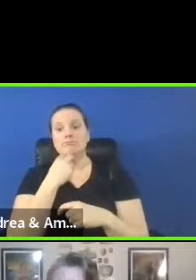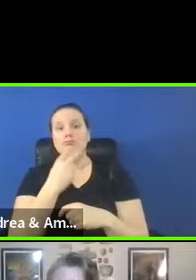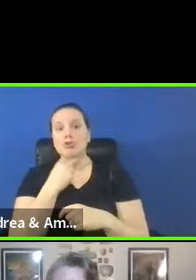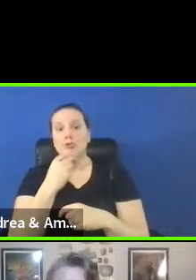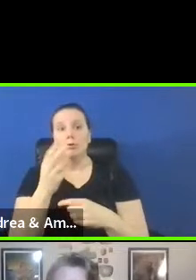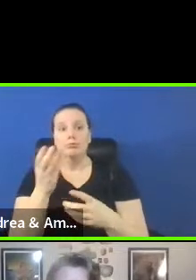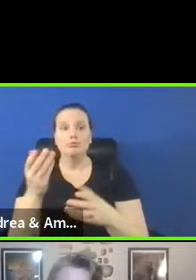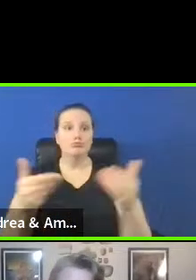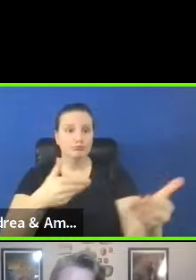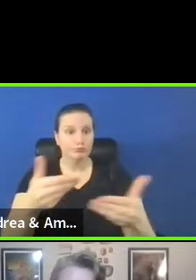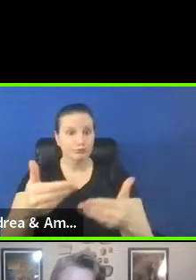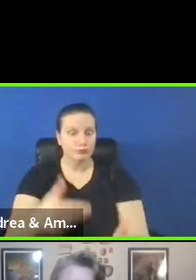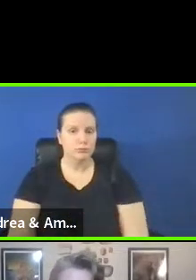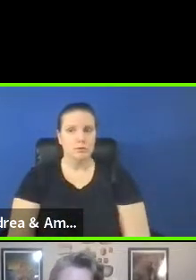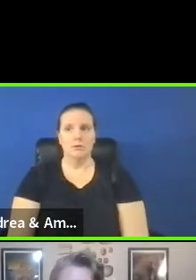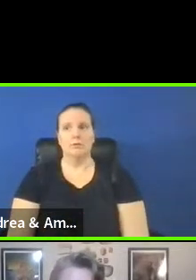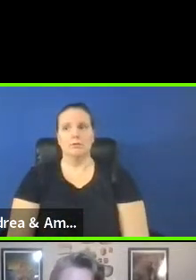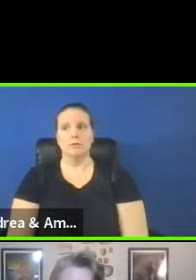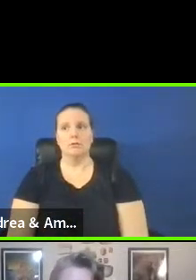invitation.